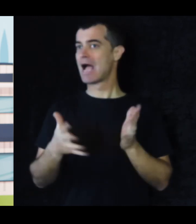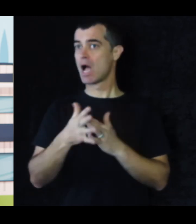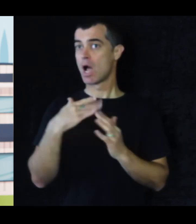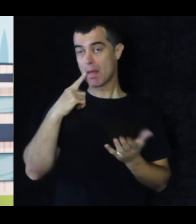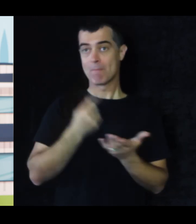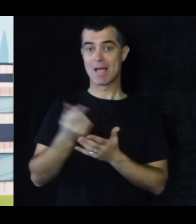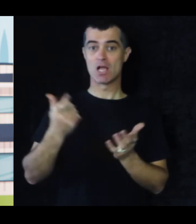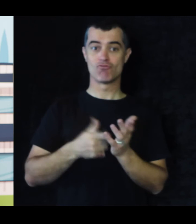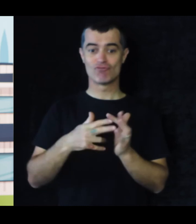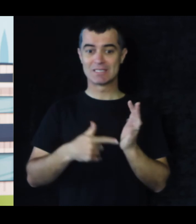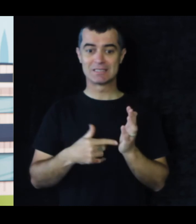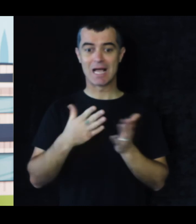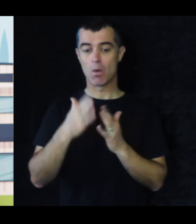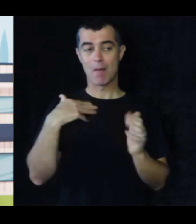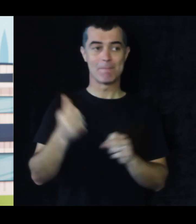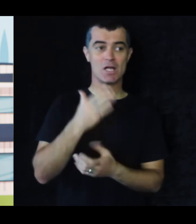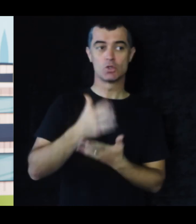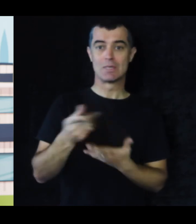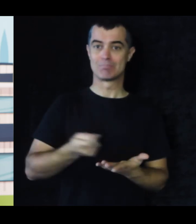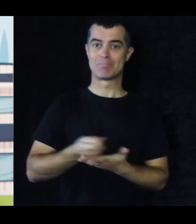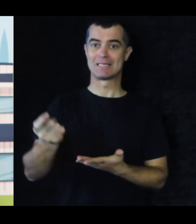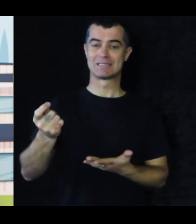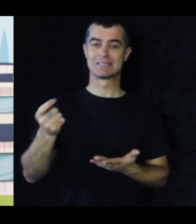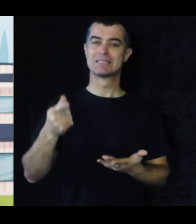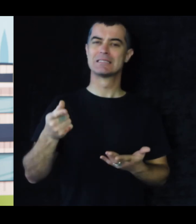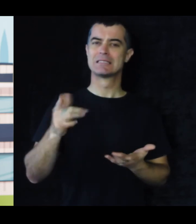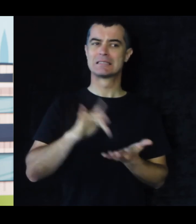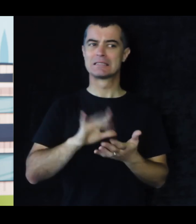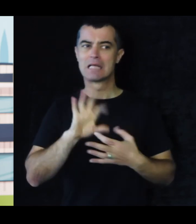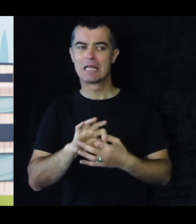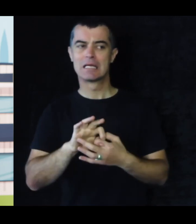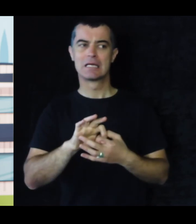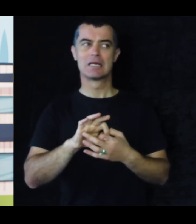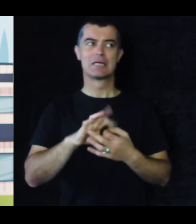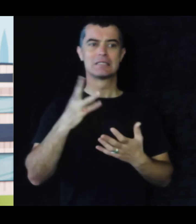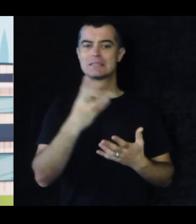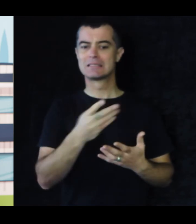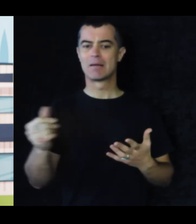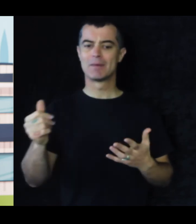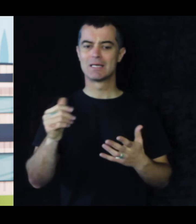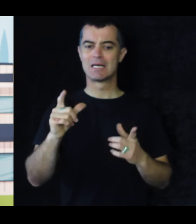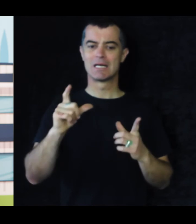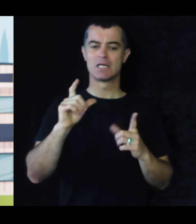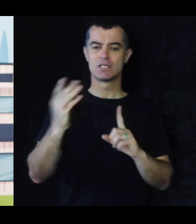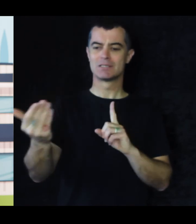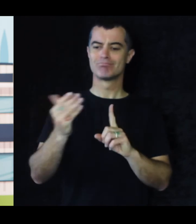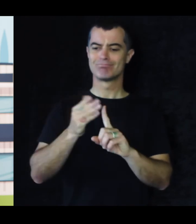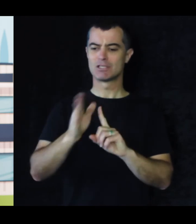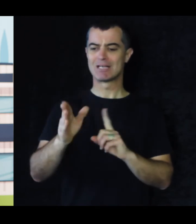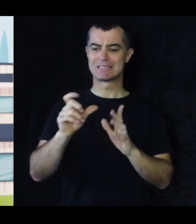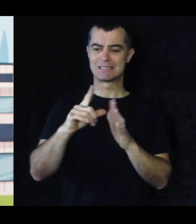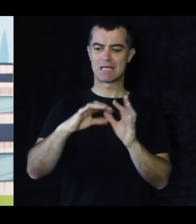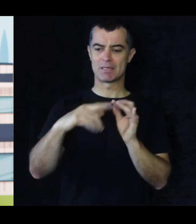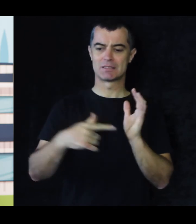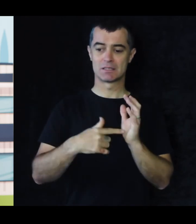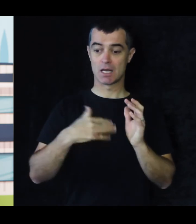how am I going to pay the rent? How am I going to make sure it's paid? The Centrelink has got some direct debit. So before I